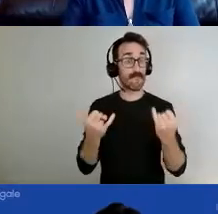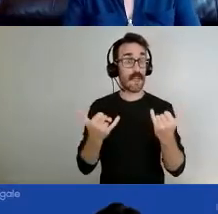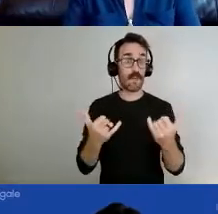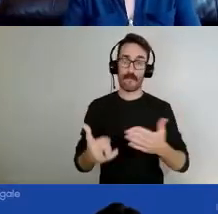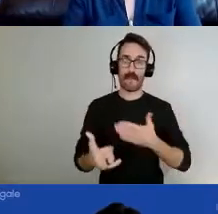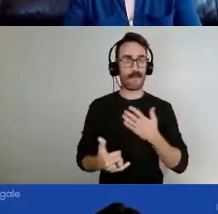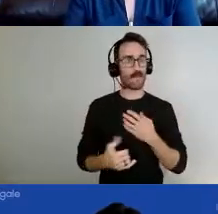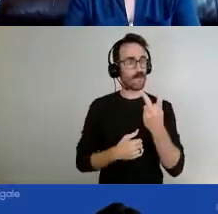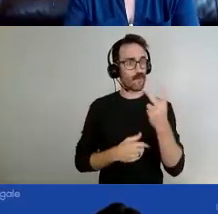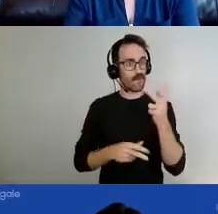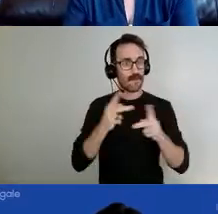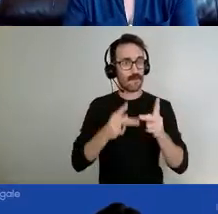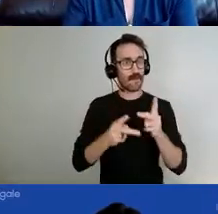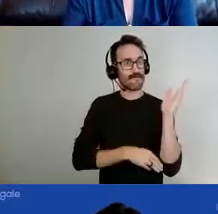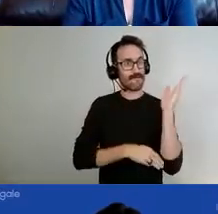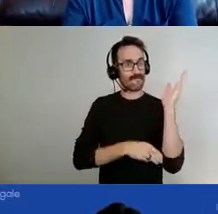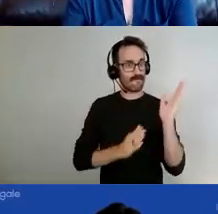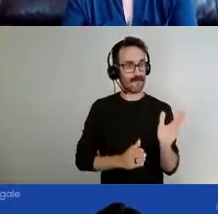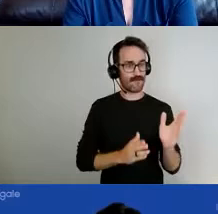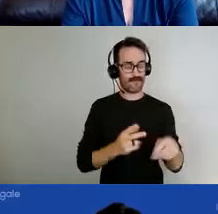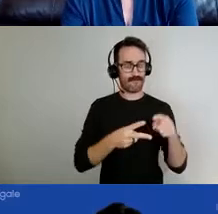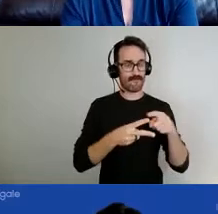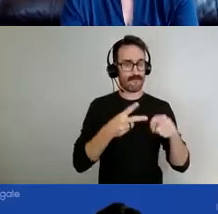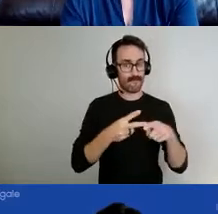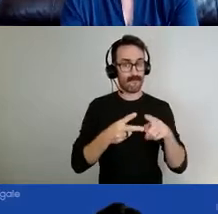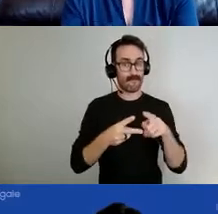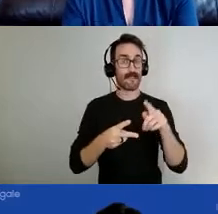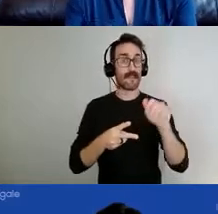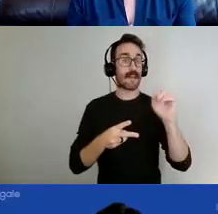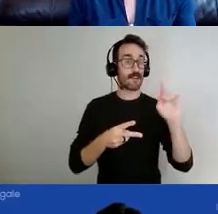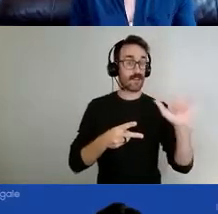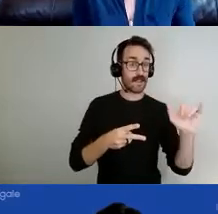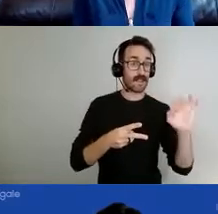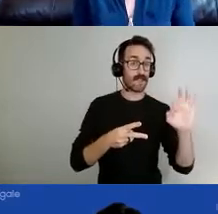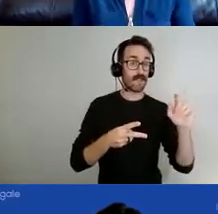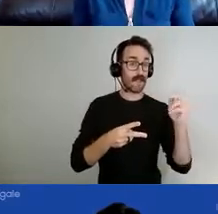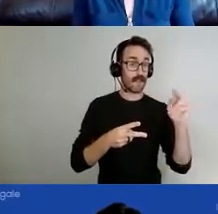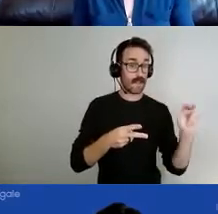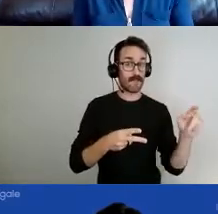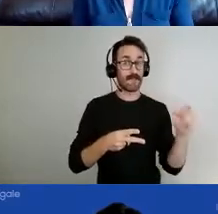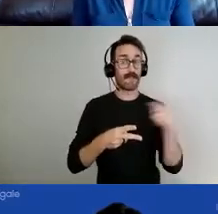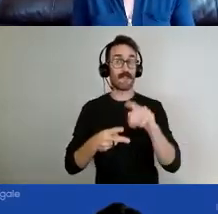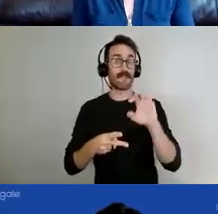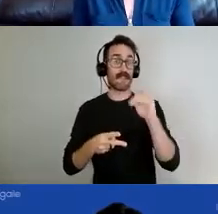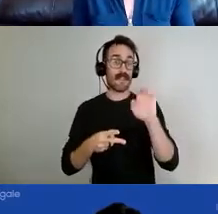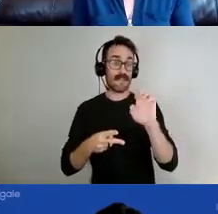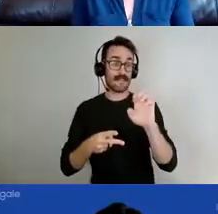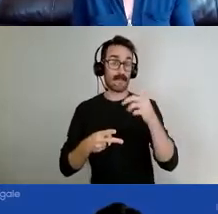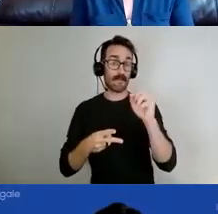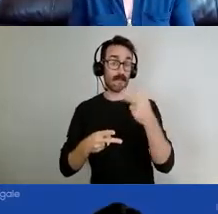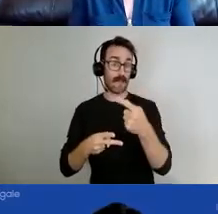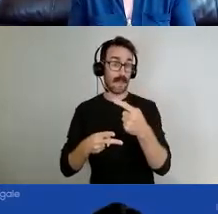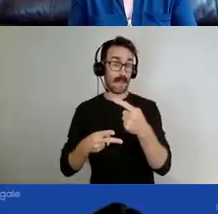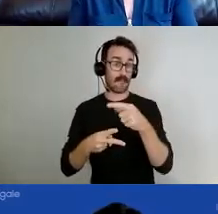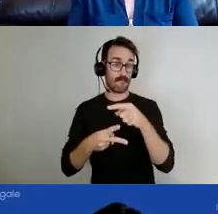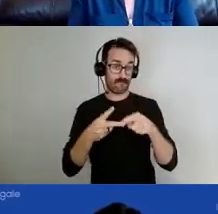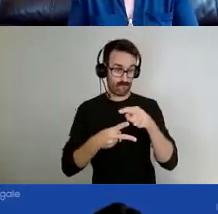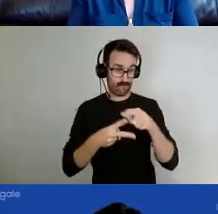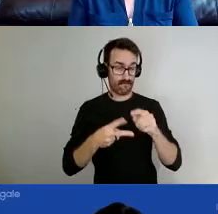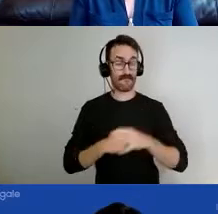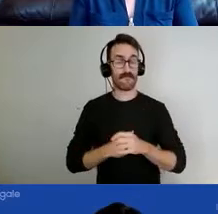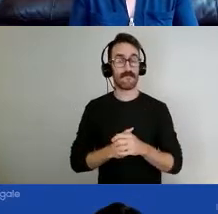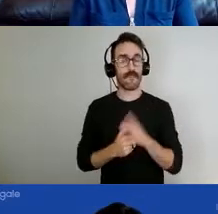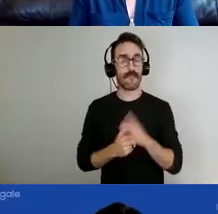by our two speakers, Ashley Flanagan and Celeste Pang. So I'll begin to do a